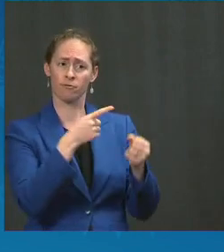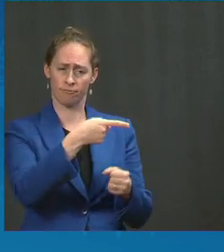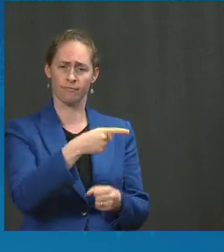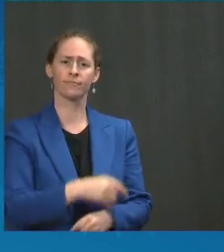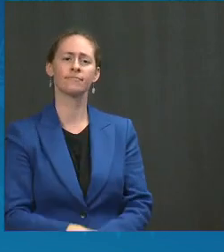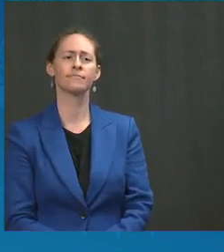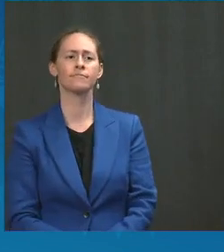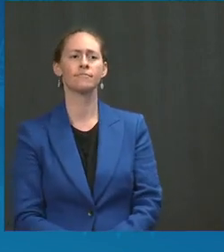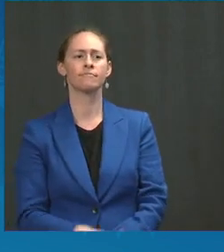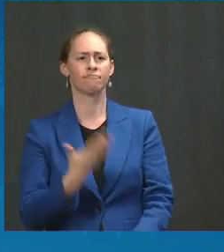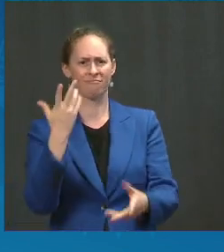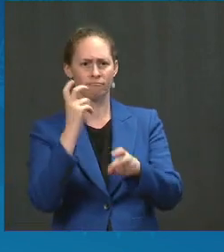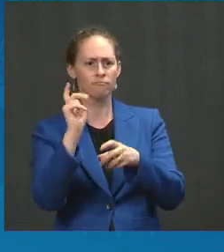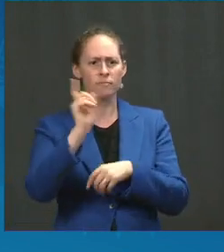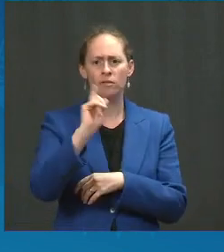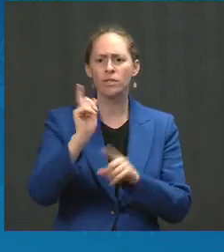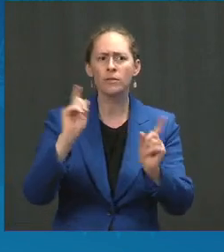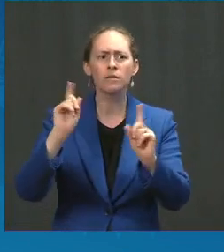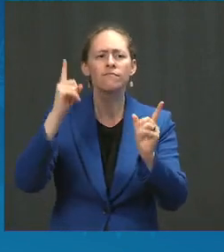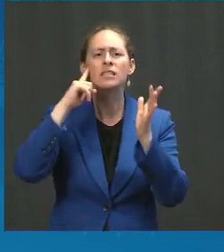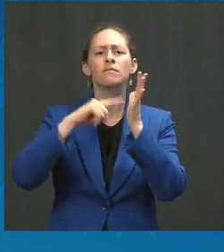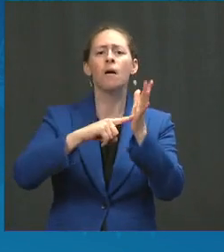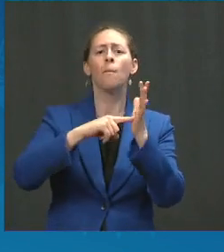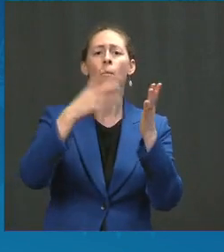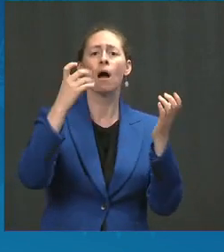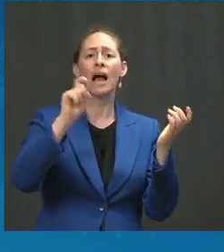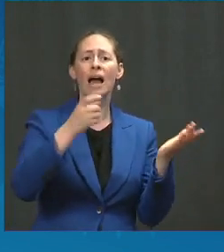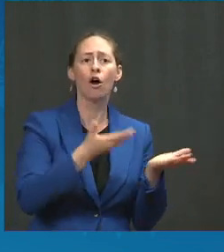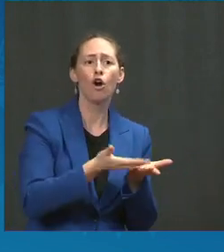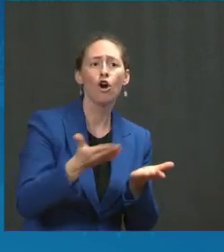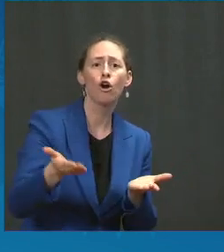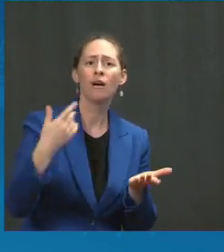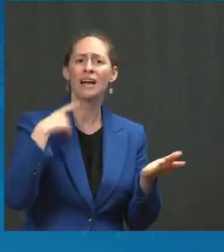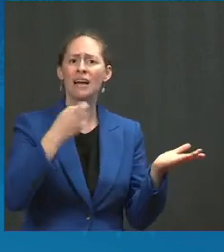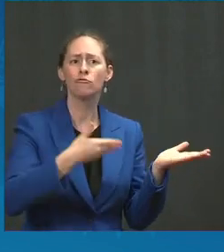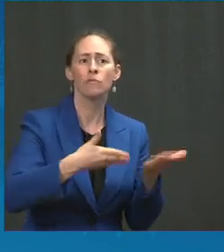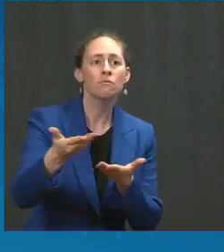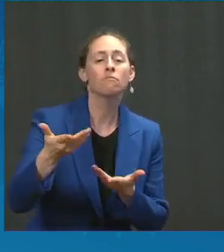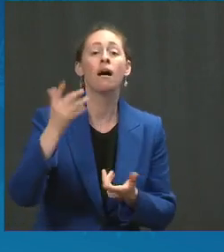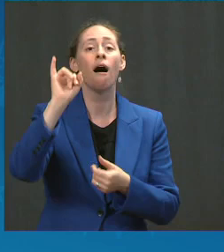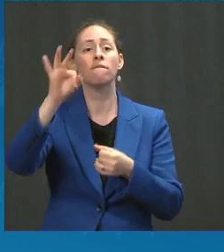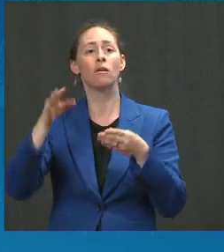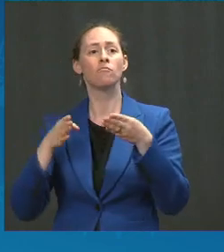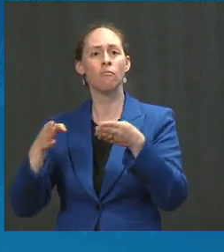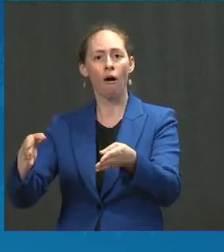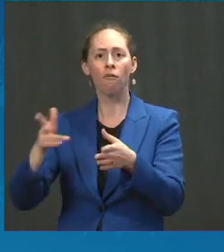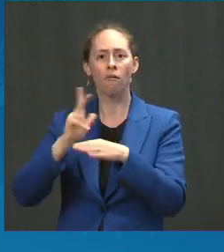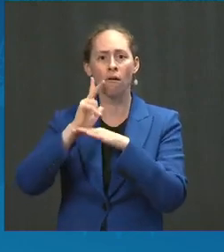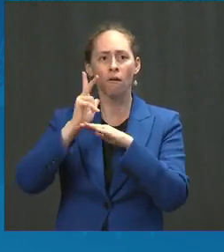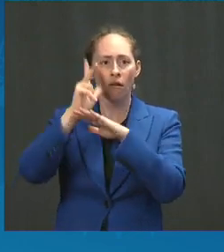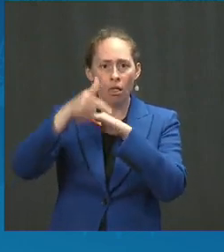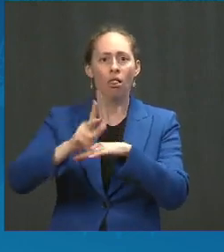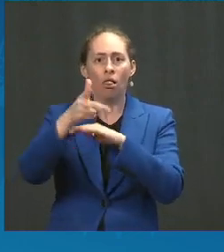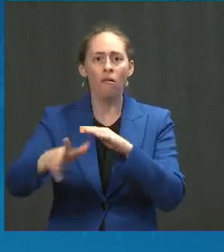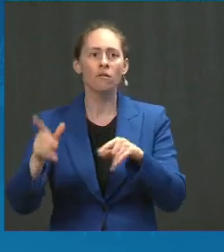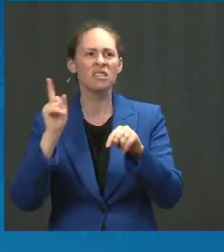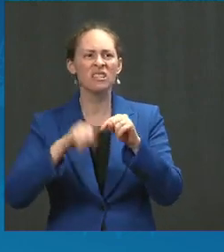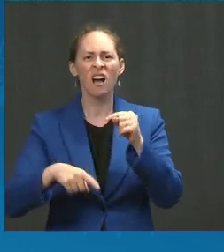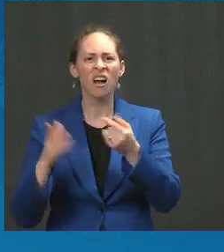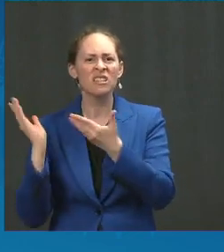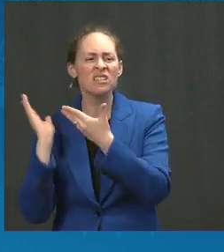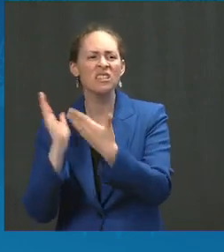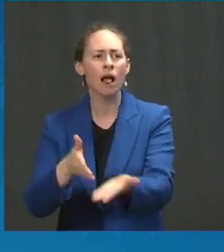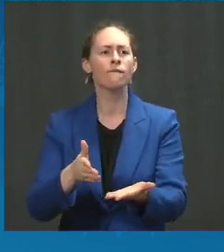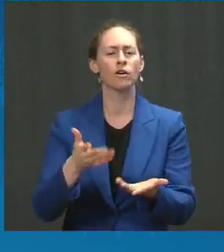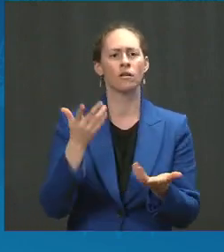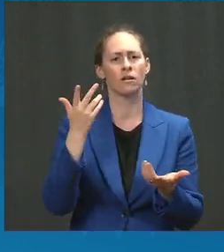crumbling. Infrastructure, why is that important? Well, it's more difficult for your customers to travel to your store when our transit,